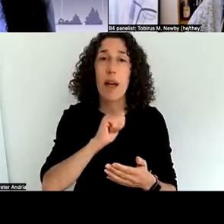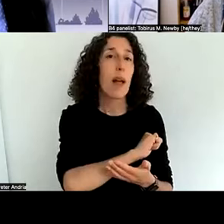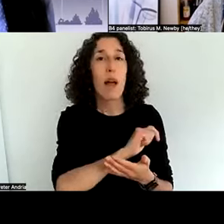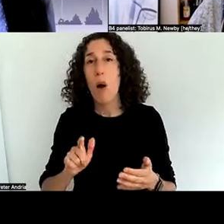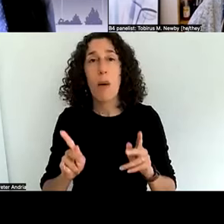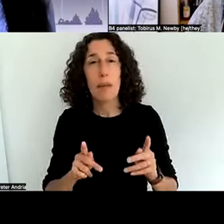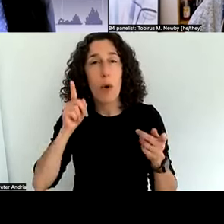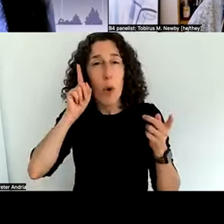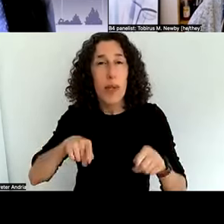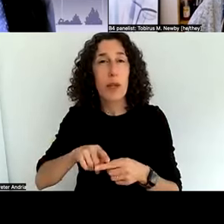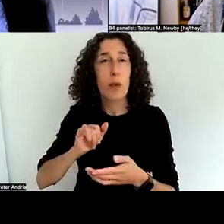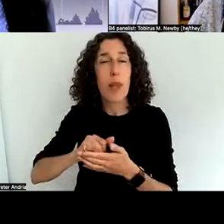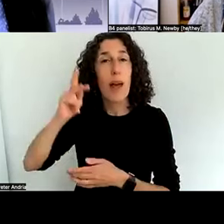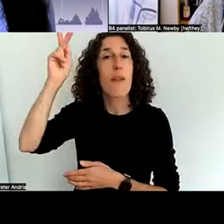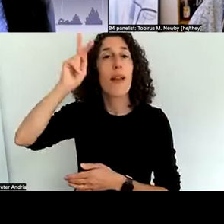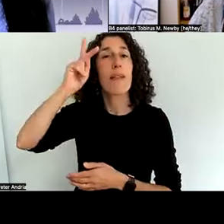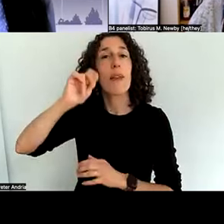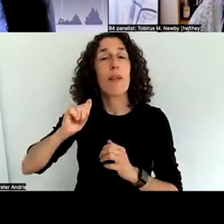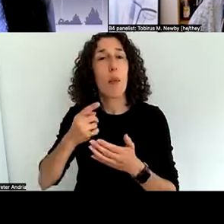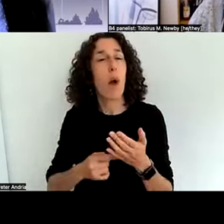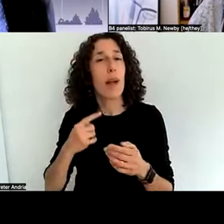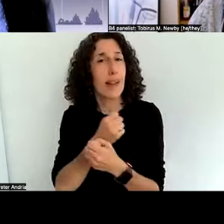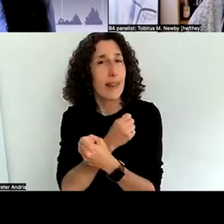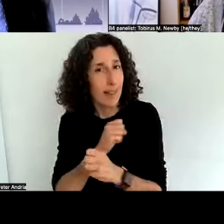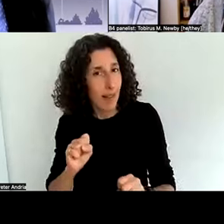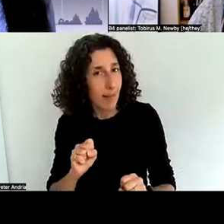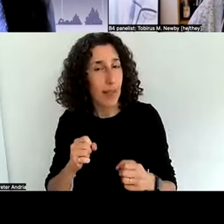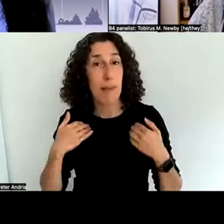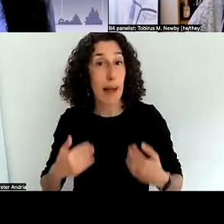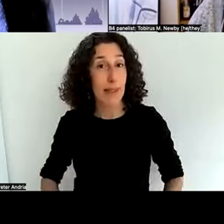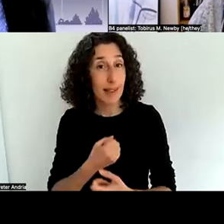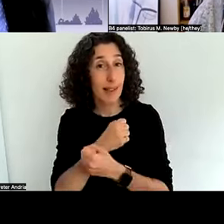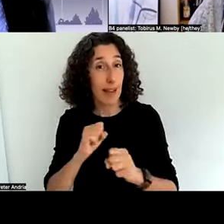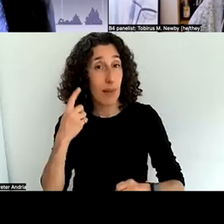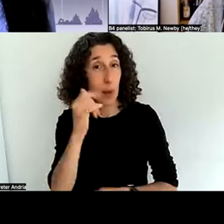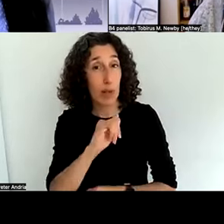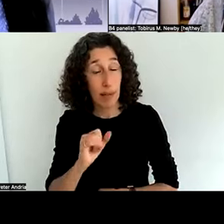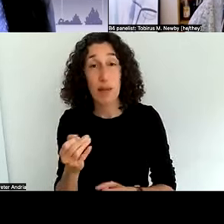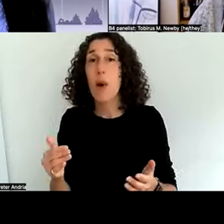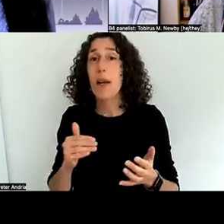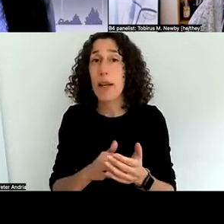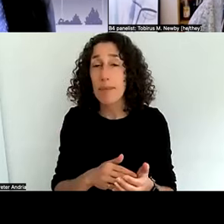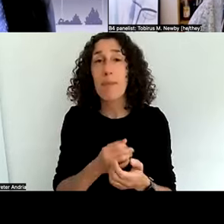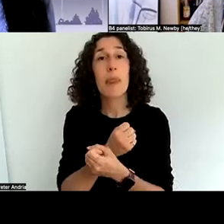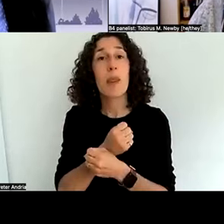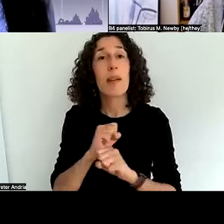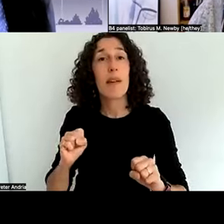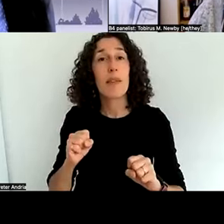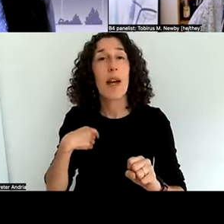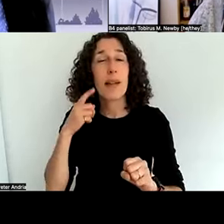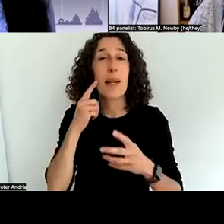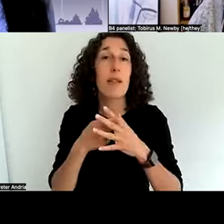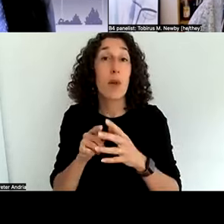entertain. So thriving for me personally is bodily. I hope that that extends to many folks and would be excited to hear